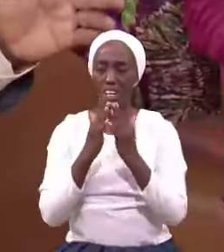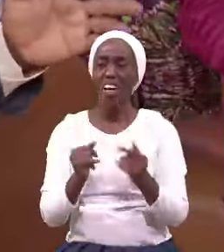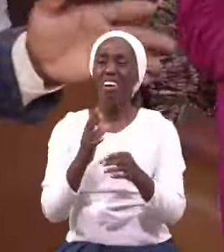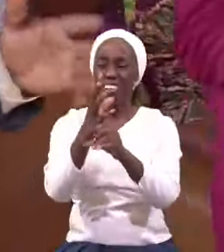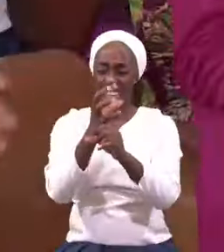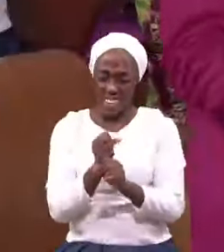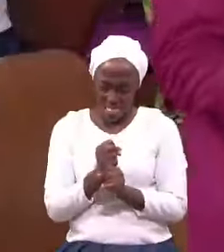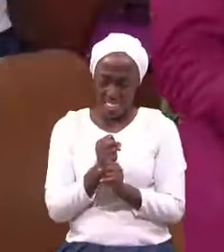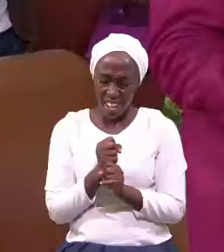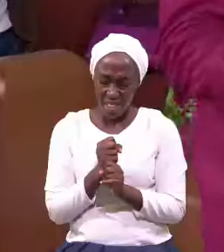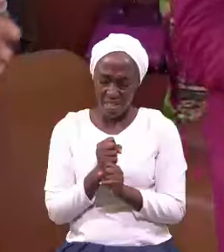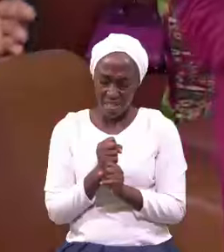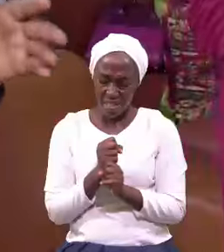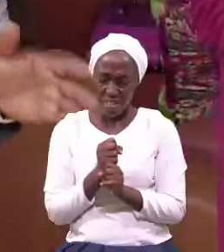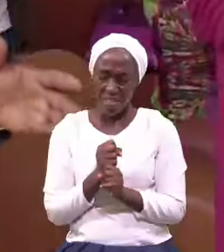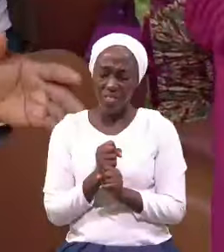Receive.